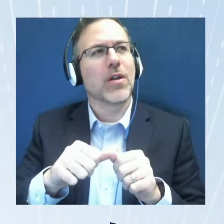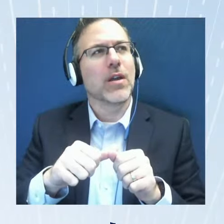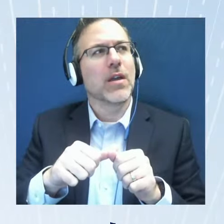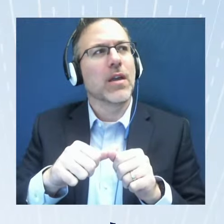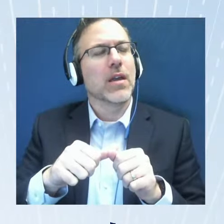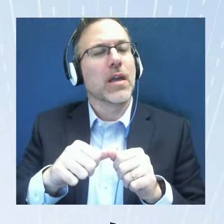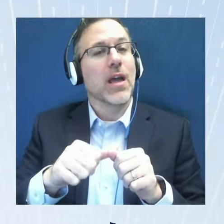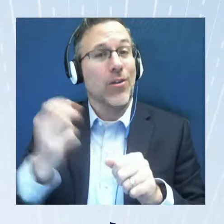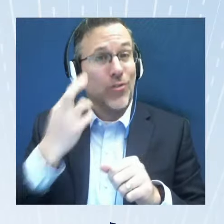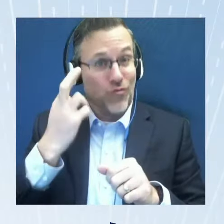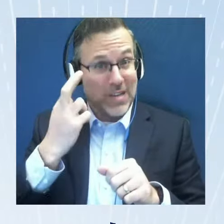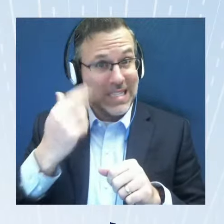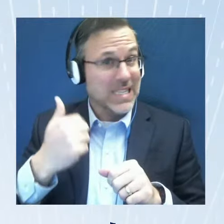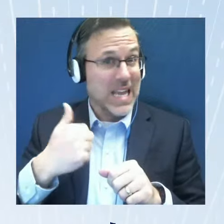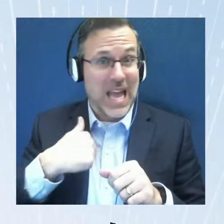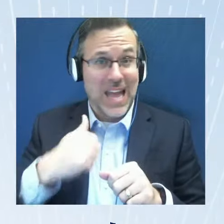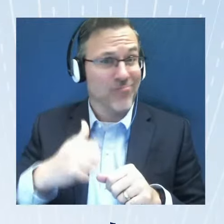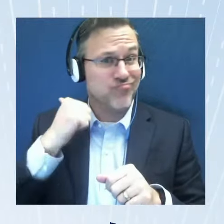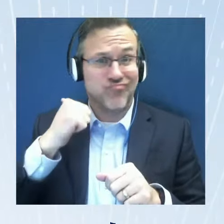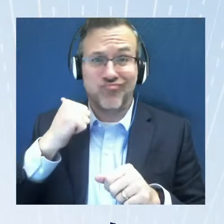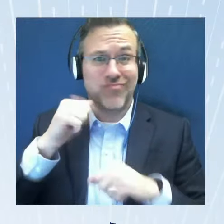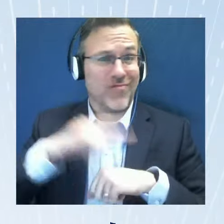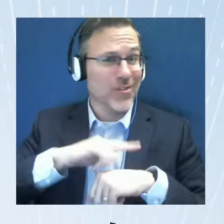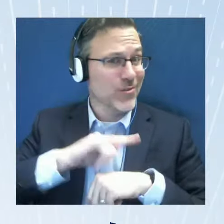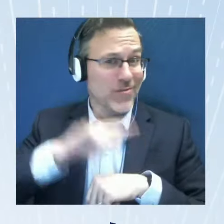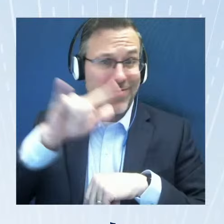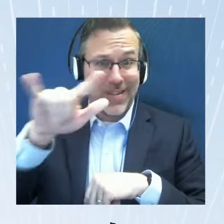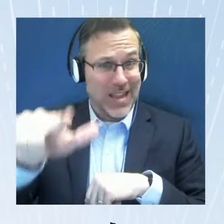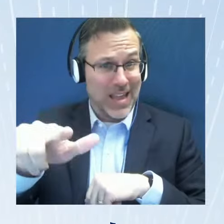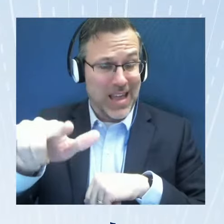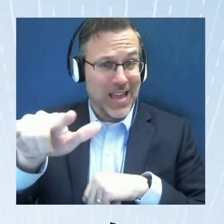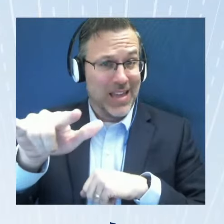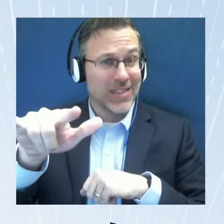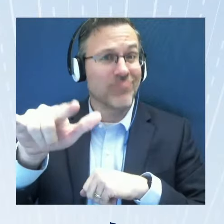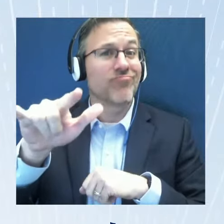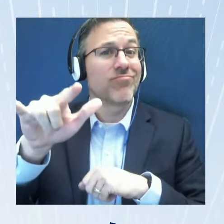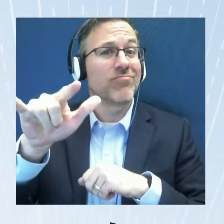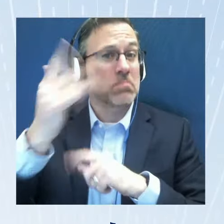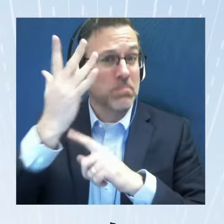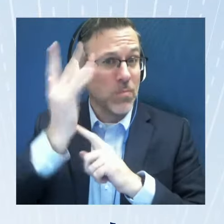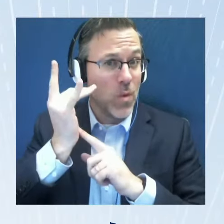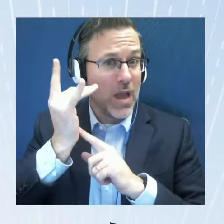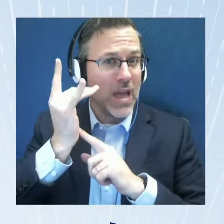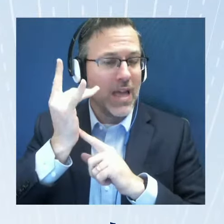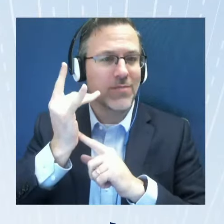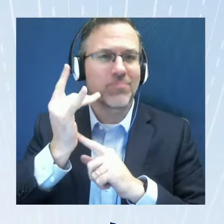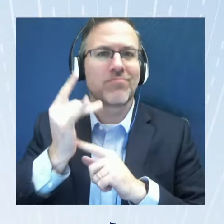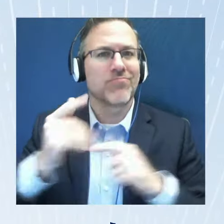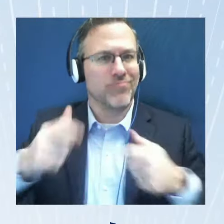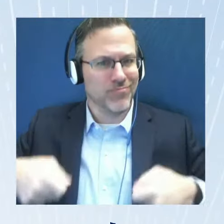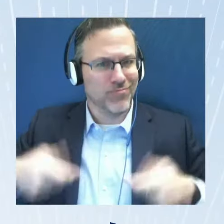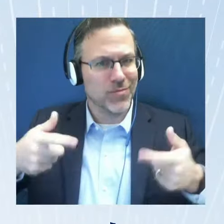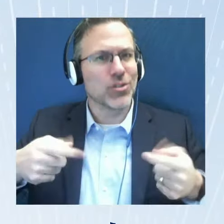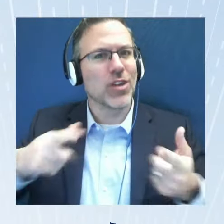fly anymore and I gave up flying was because too much damage to my chair, right? And I